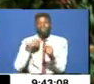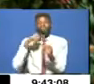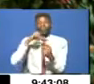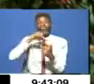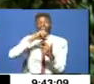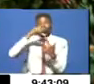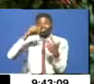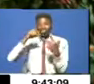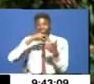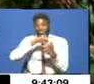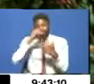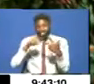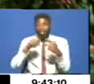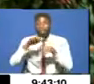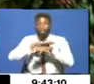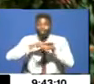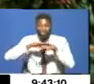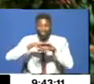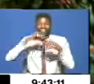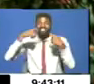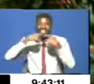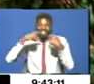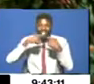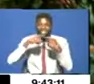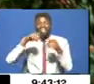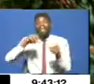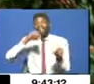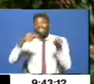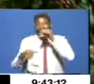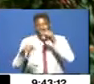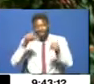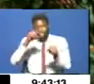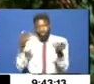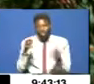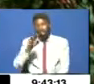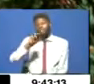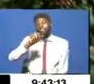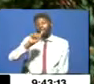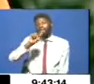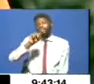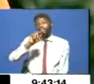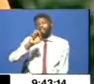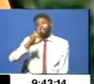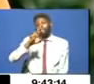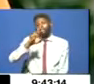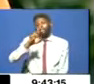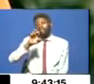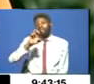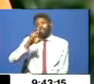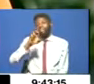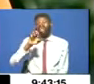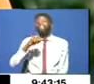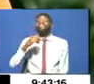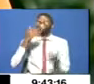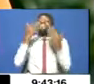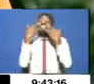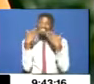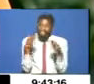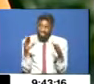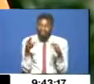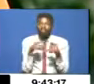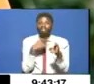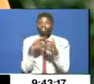biology, physics, and chemistry in Makerere. All right. And I finished there, and I got a